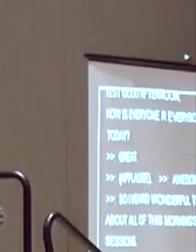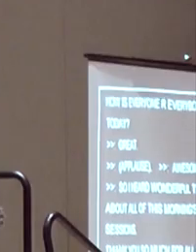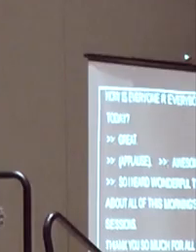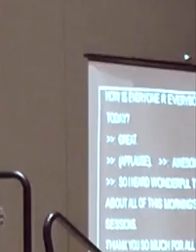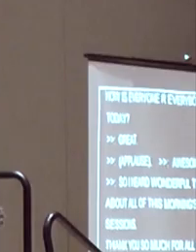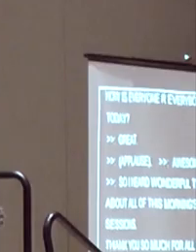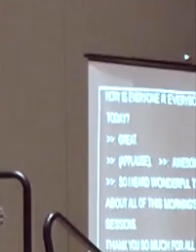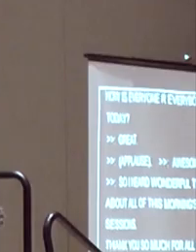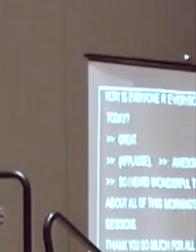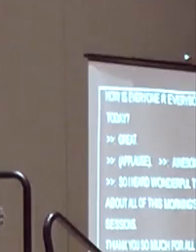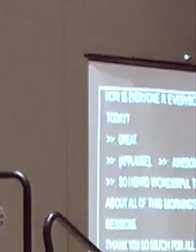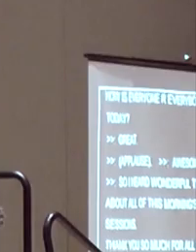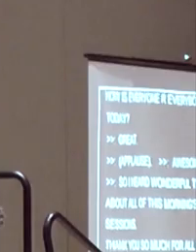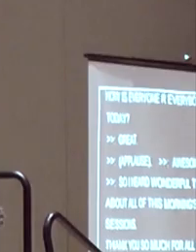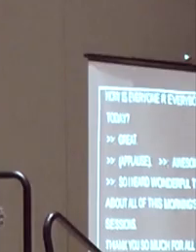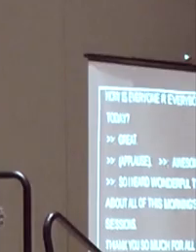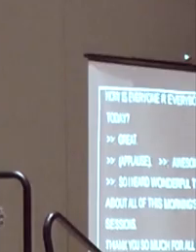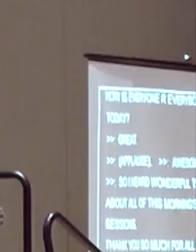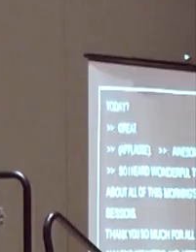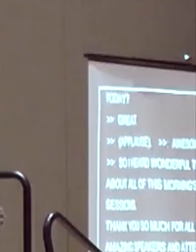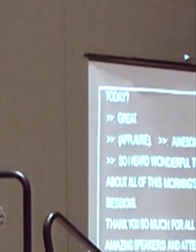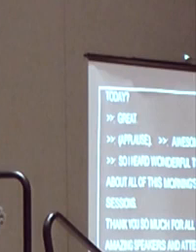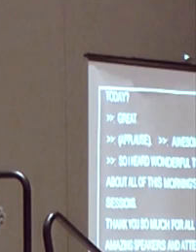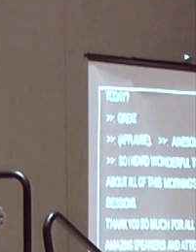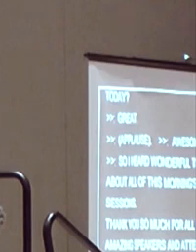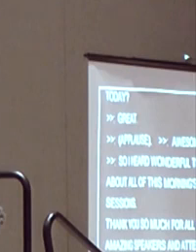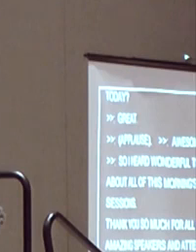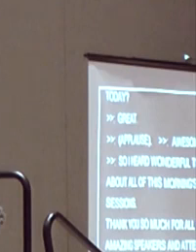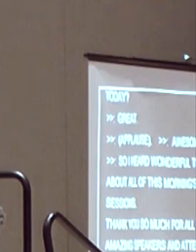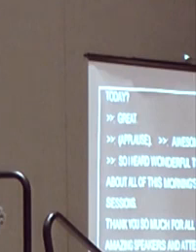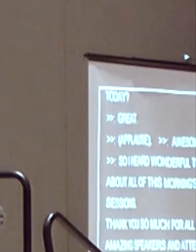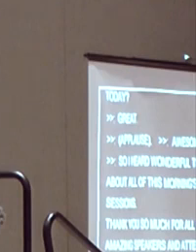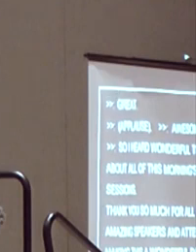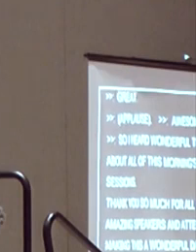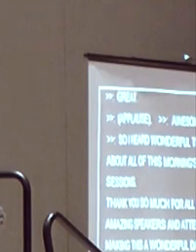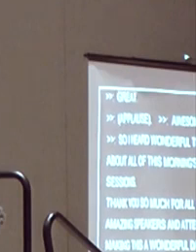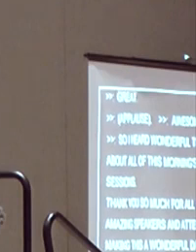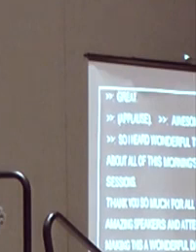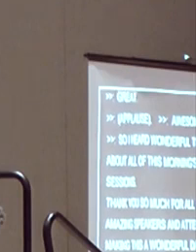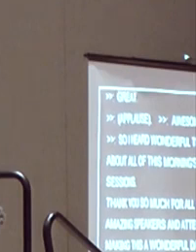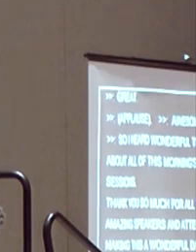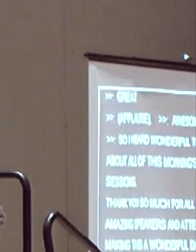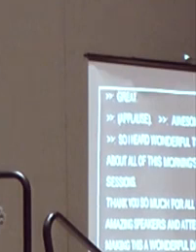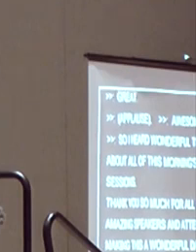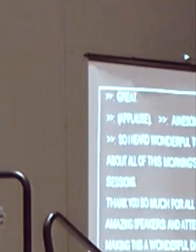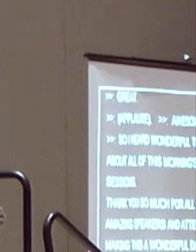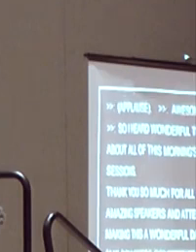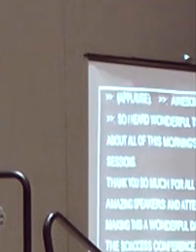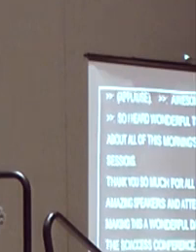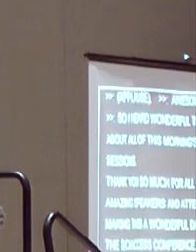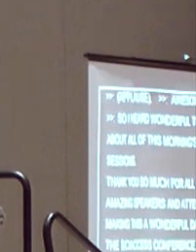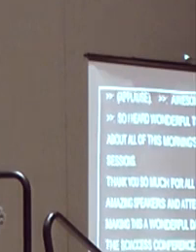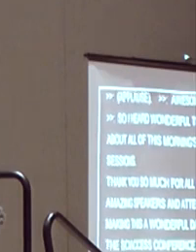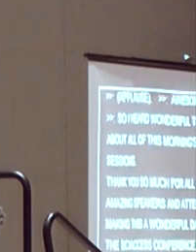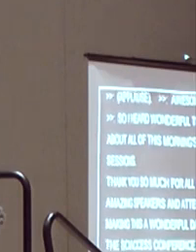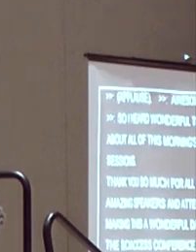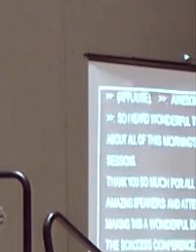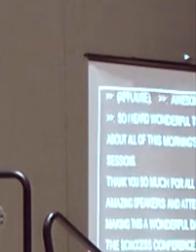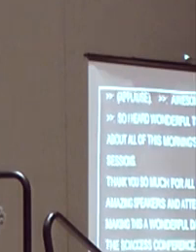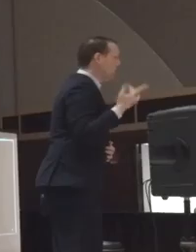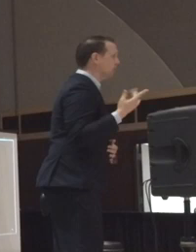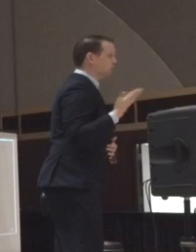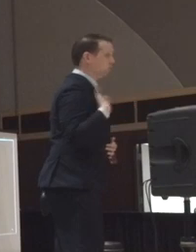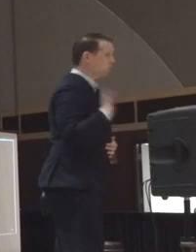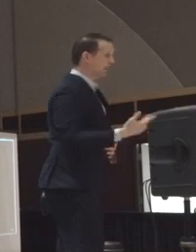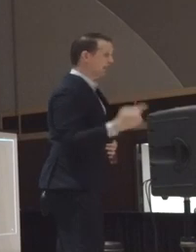SciAccess conference. Our featured keynote speaker today is a personal hero of mine and someone who I'm so excited is taking time out of